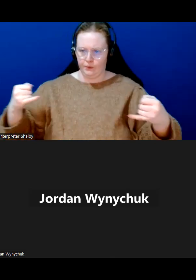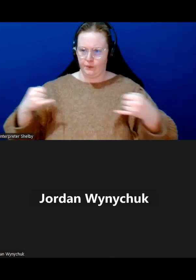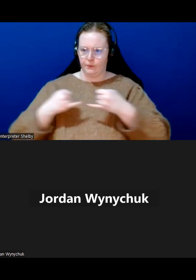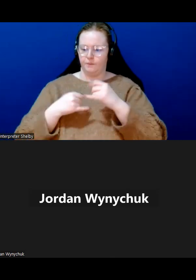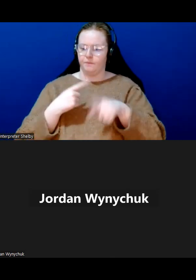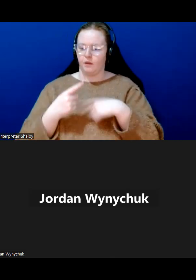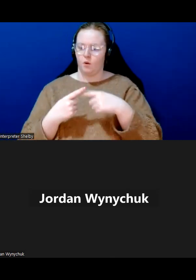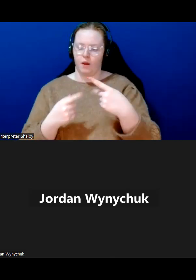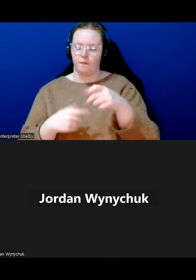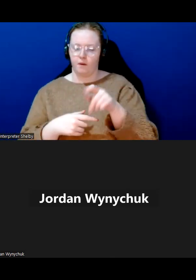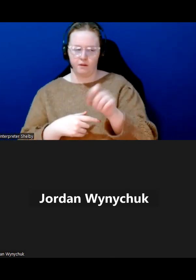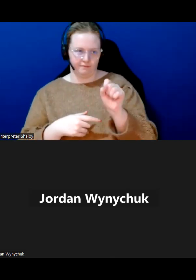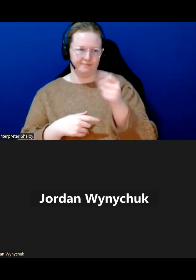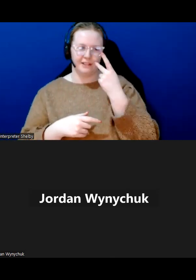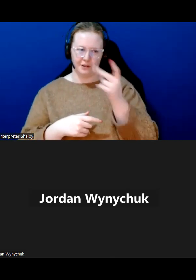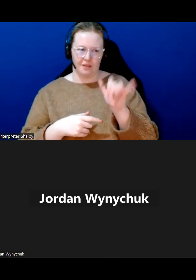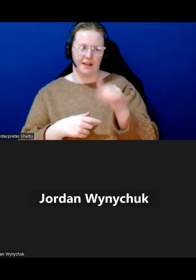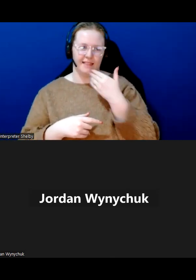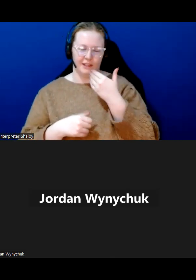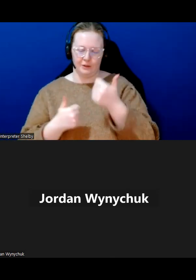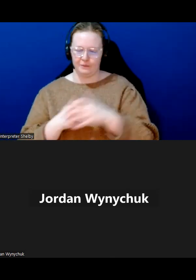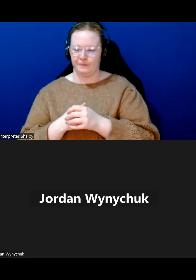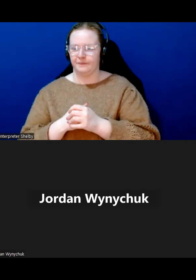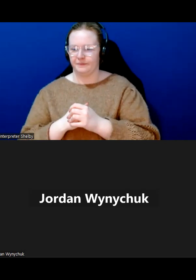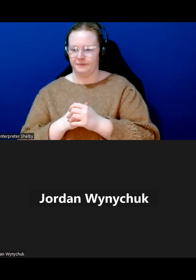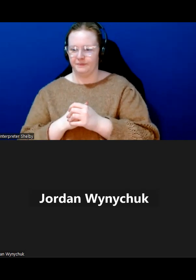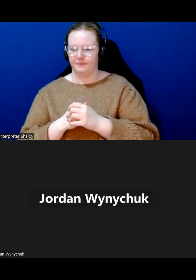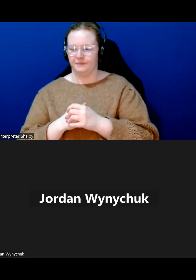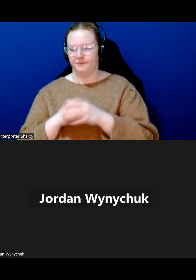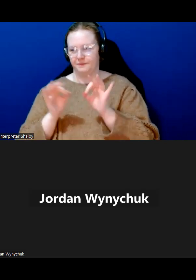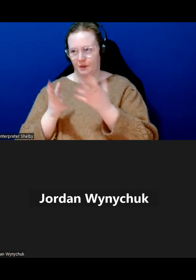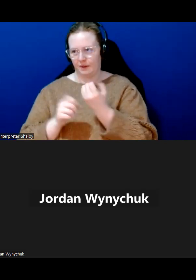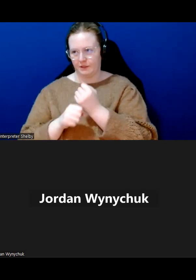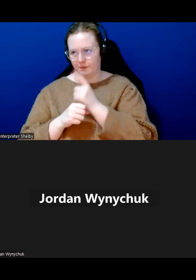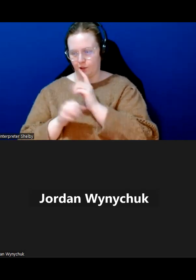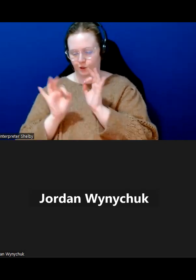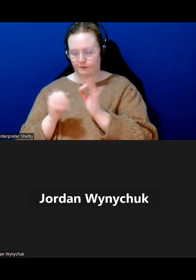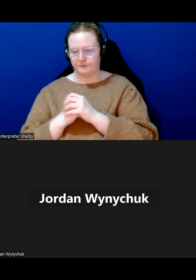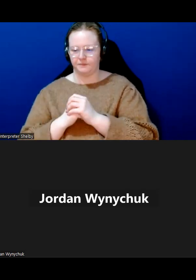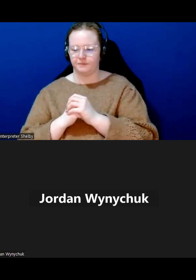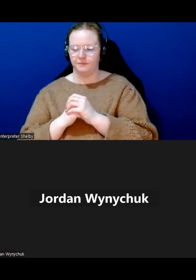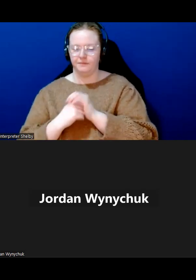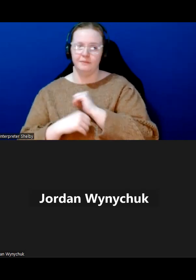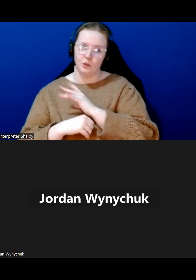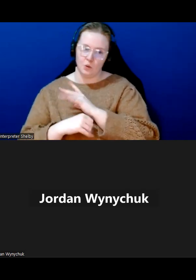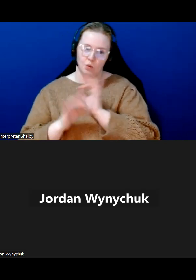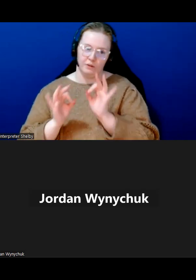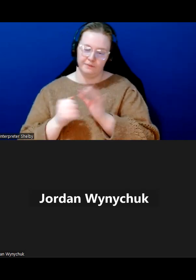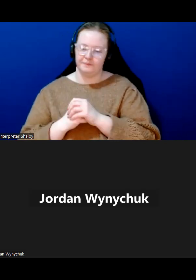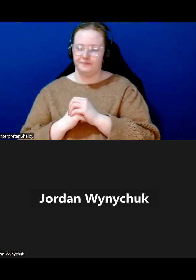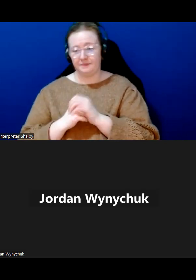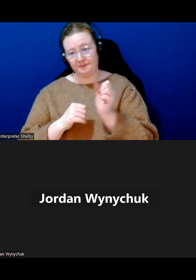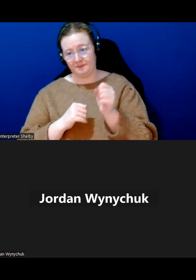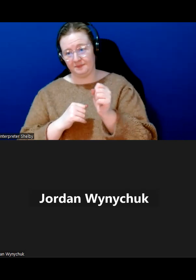pots. Yes, I did hear that. Thank you. Oh, okay. Okay, I want to make sure that Awesome. you did. Yeah. Very Um, cool advice. yeah, it